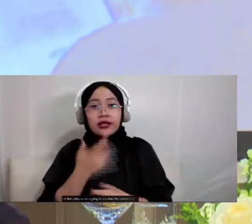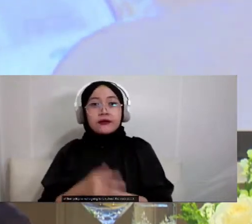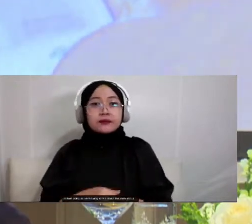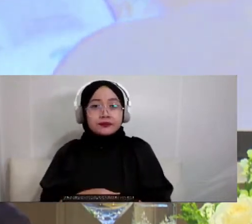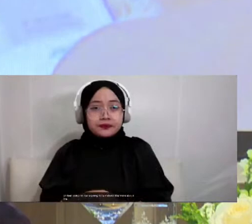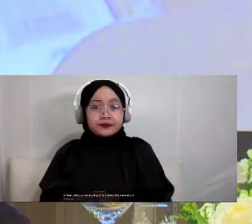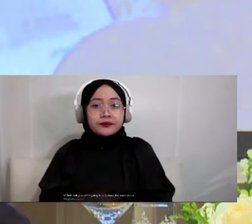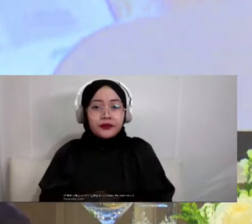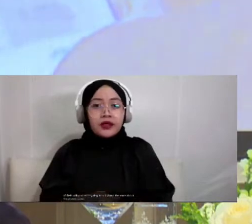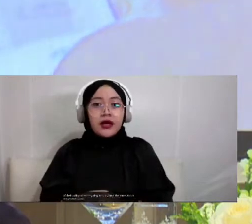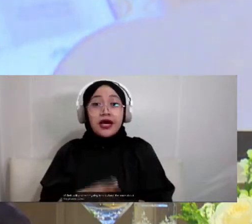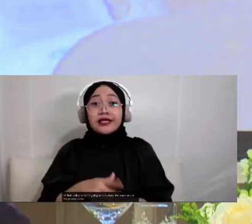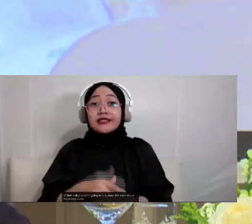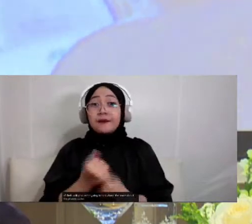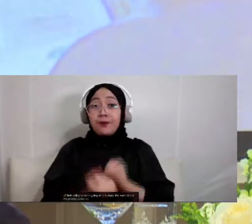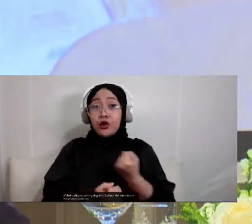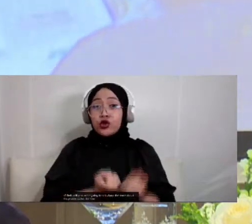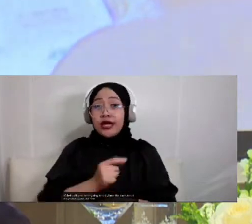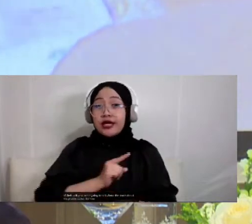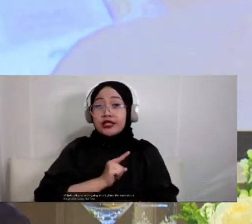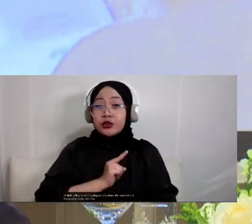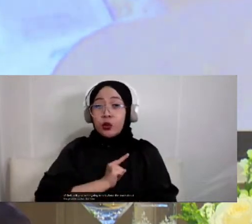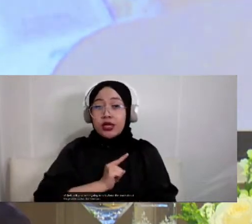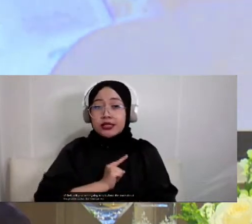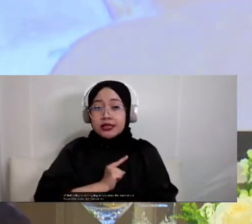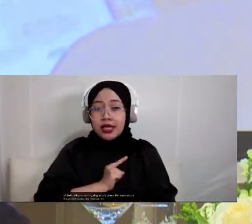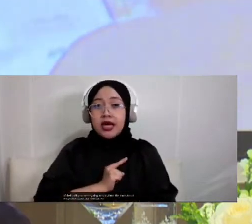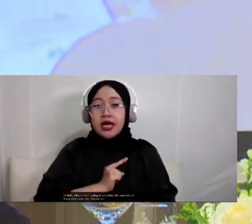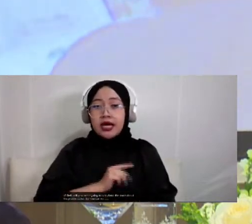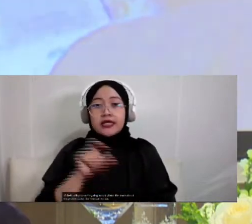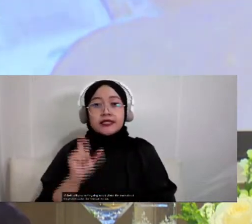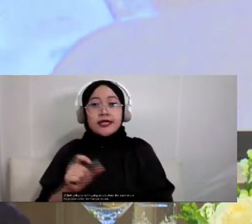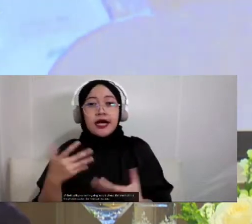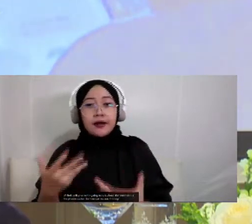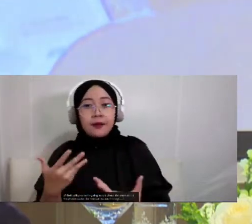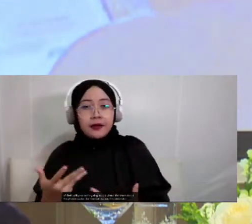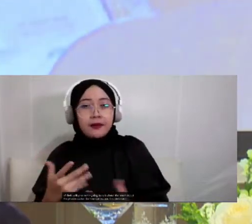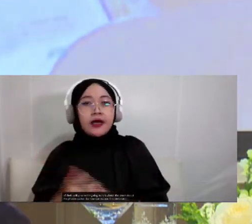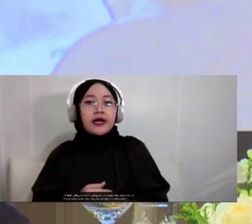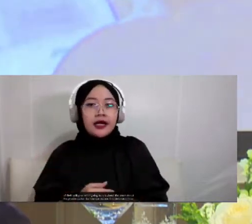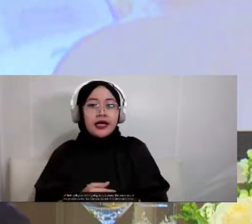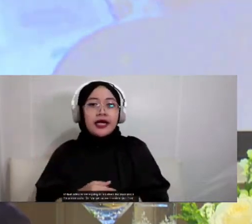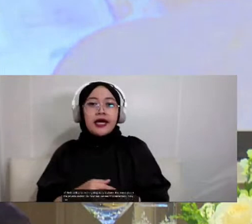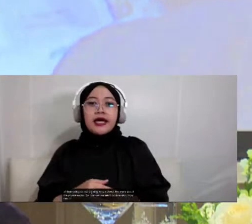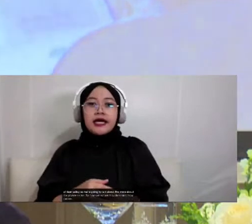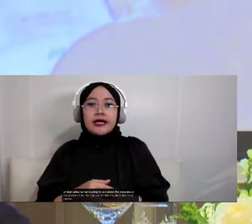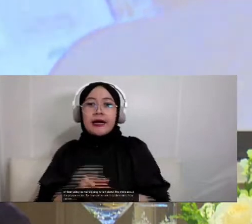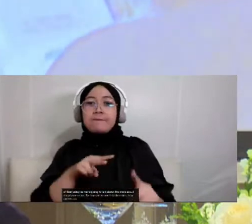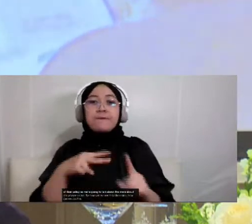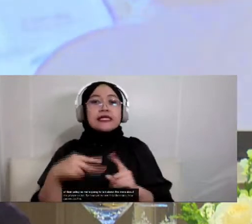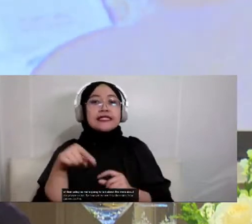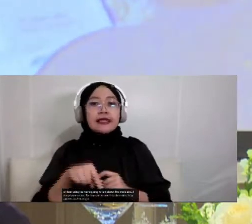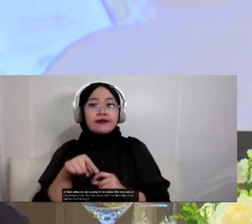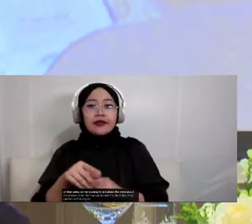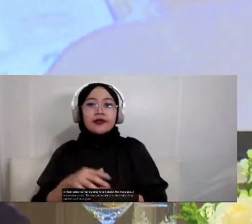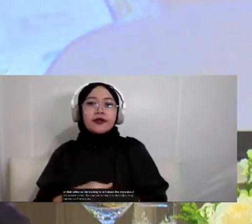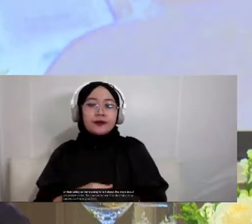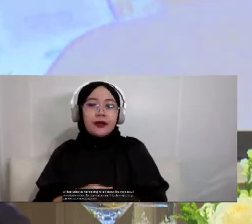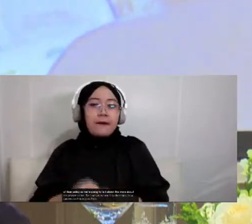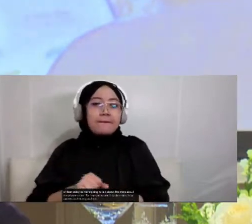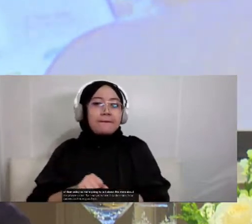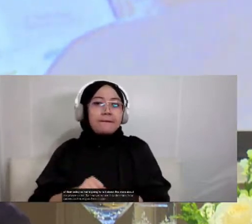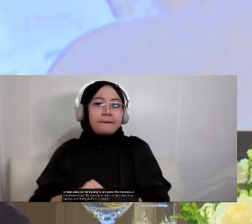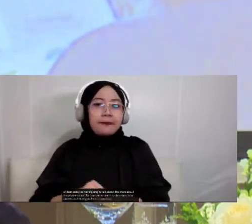private sector. So how can we see this dimension? How can we see these measures from